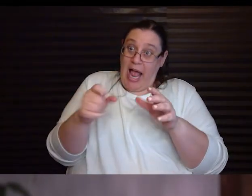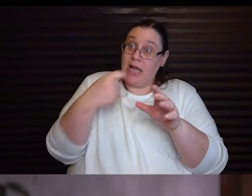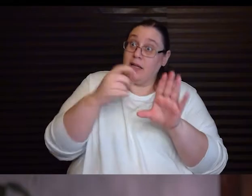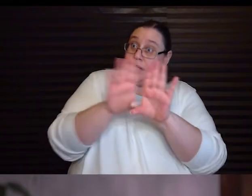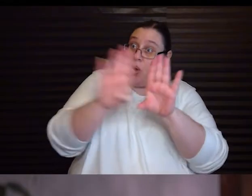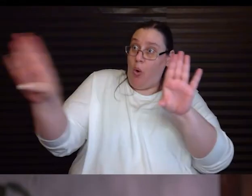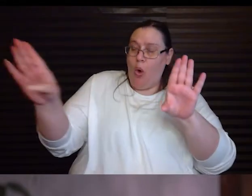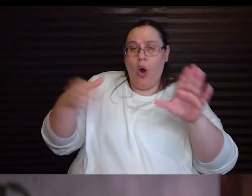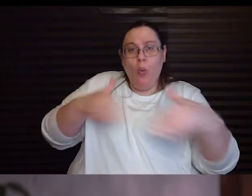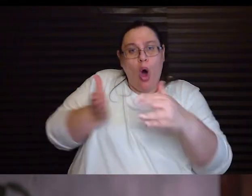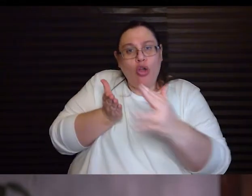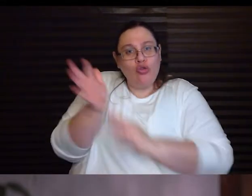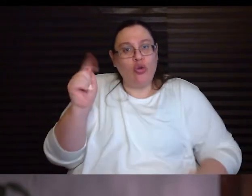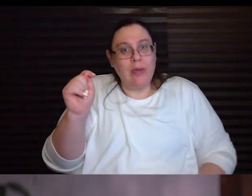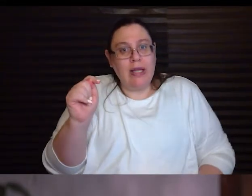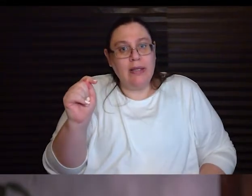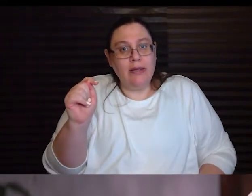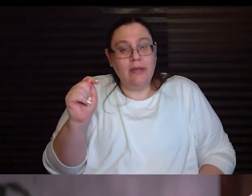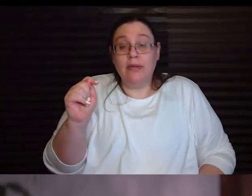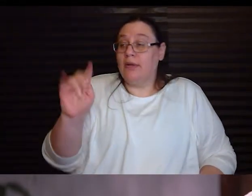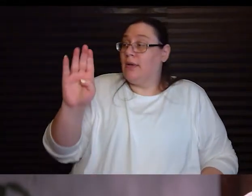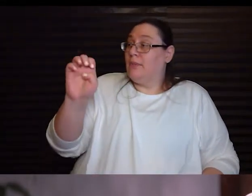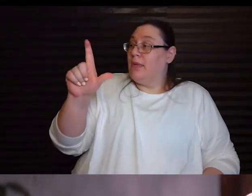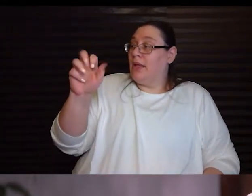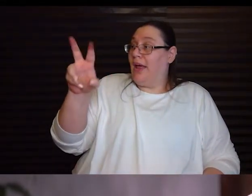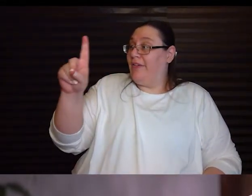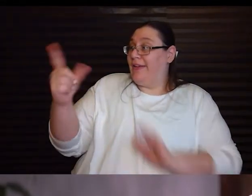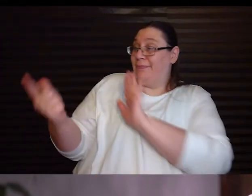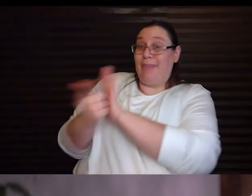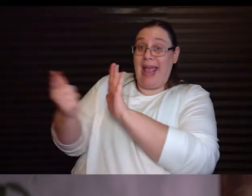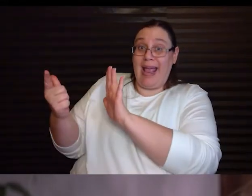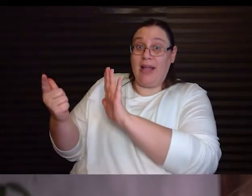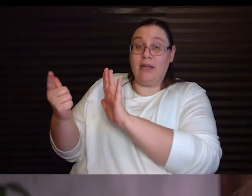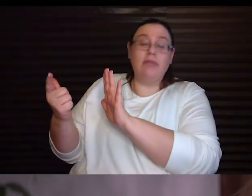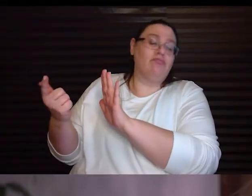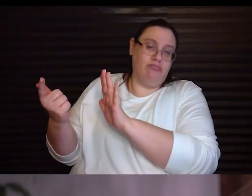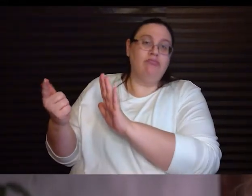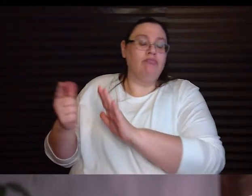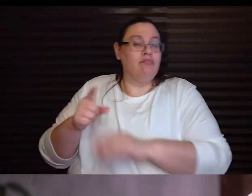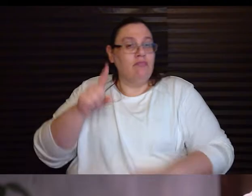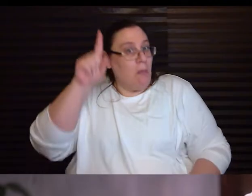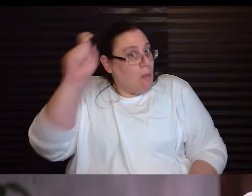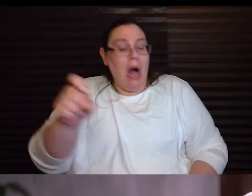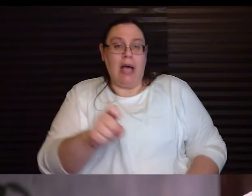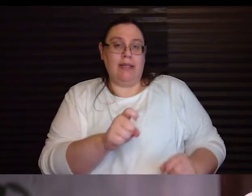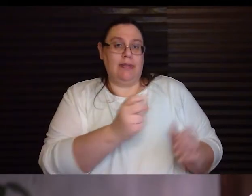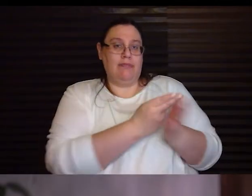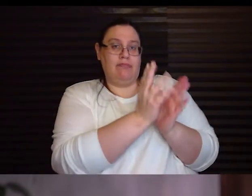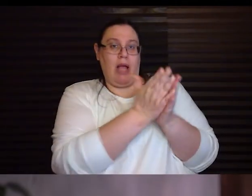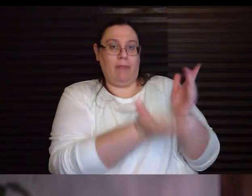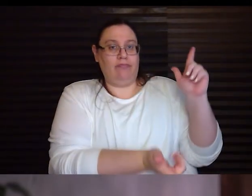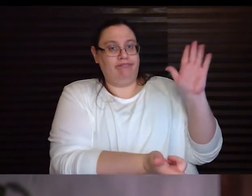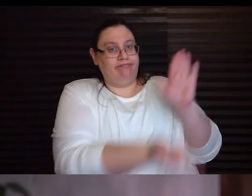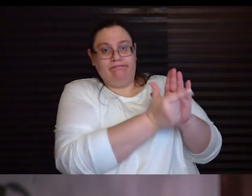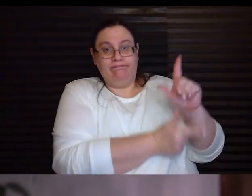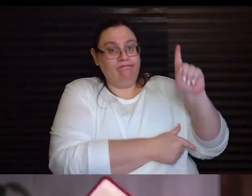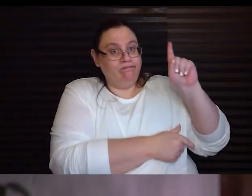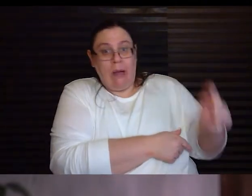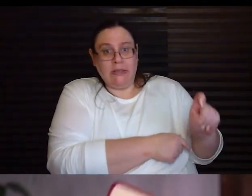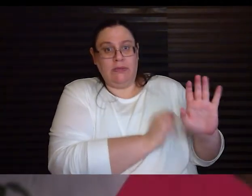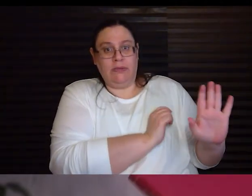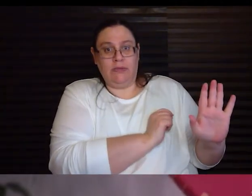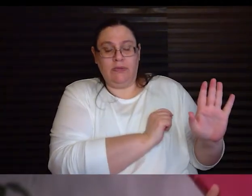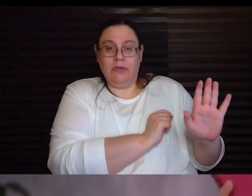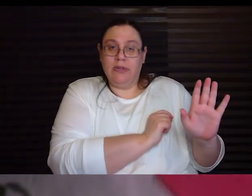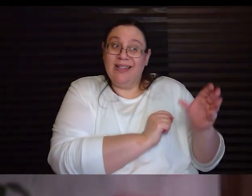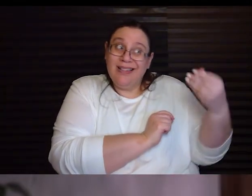door. If you're going to ban beloved, then surely you must ban the Bible, for this may